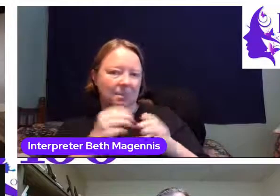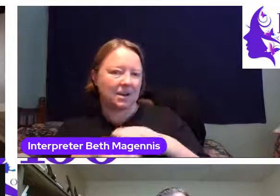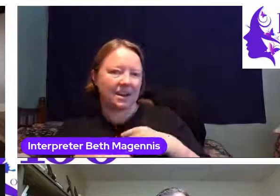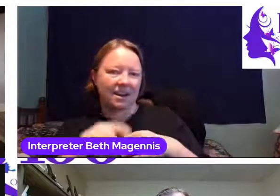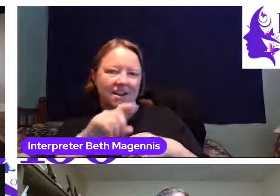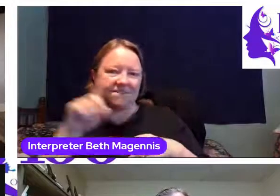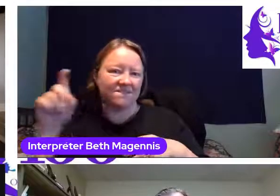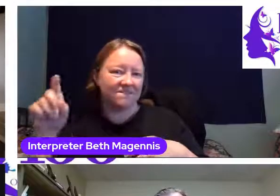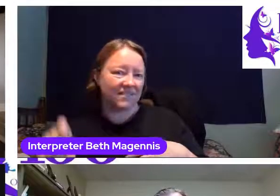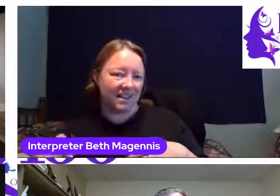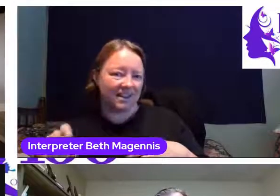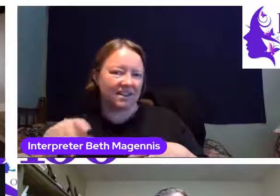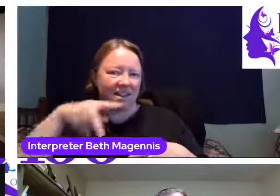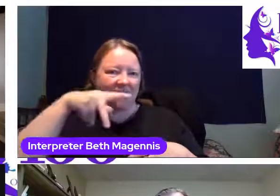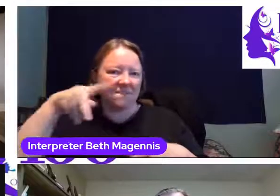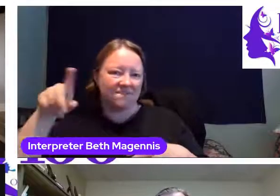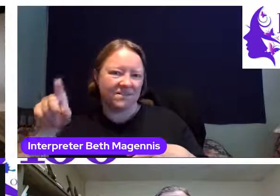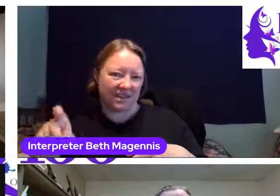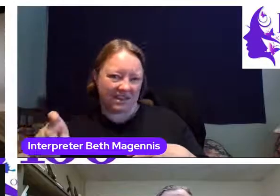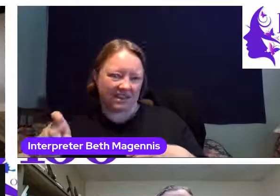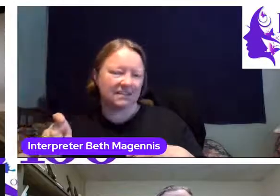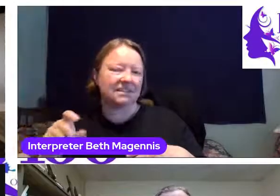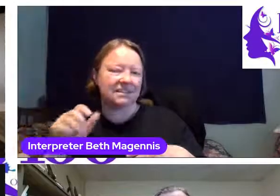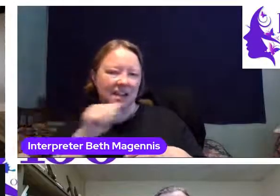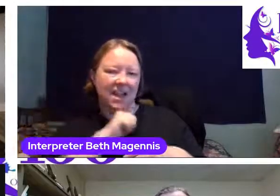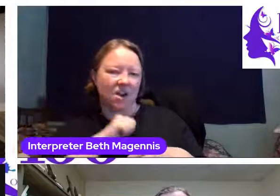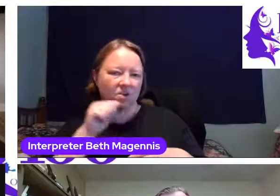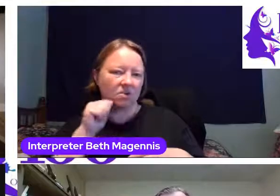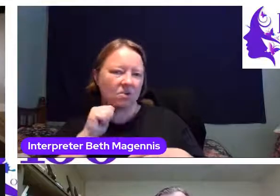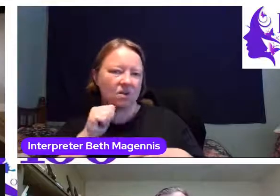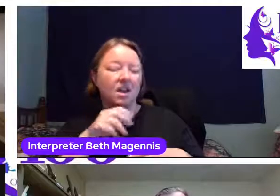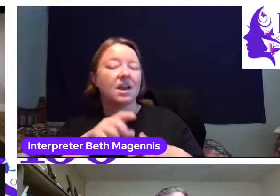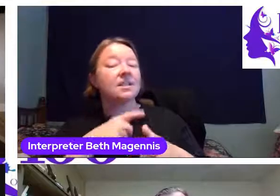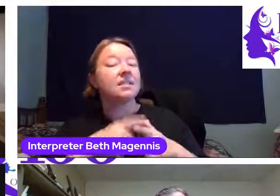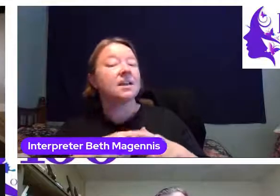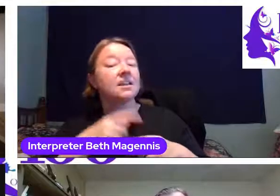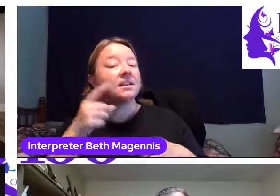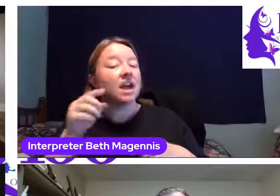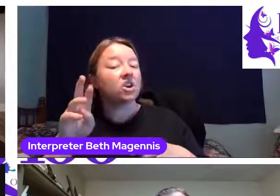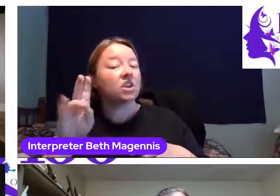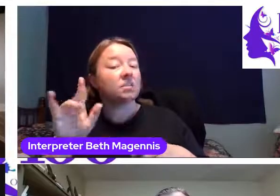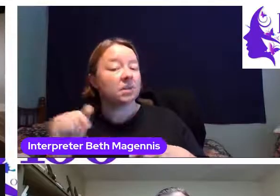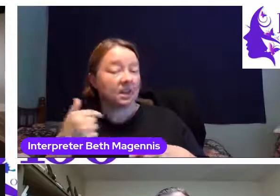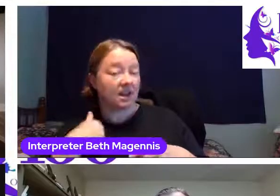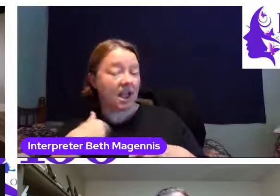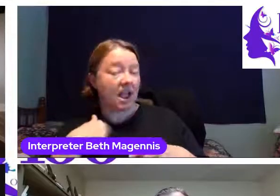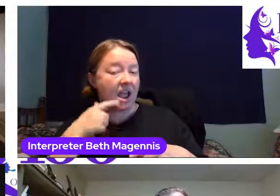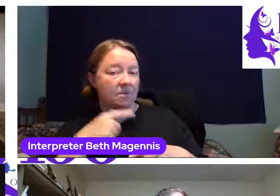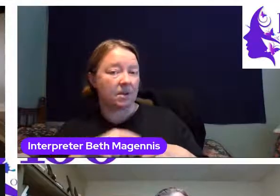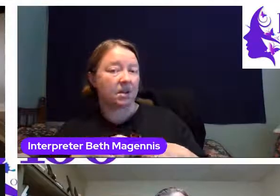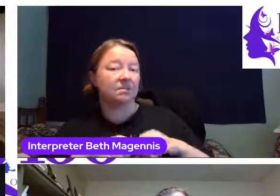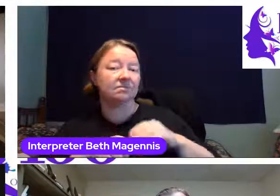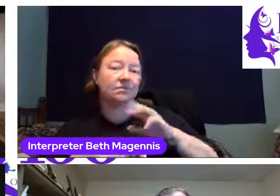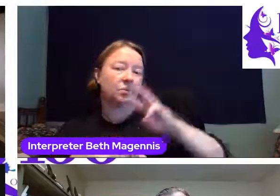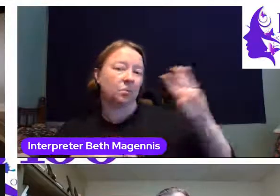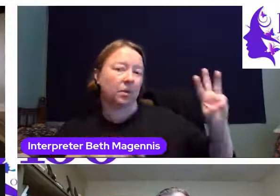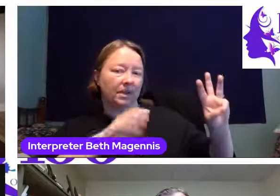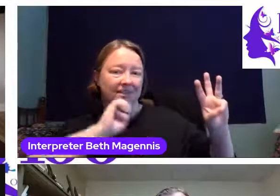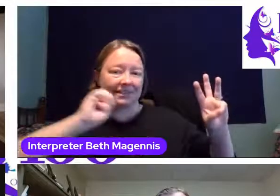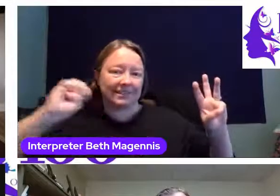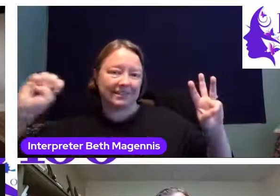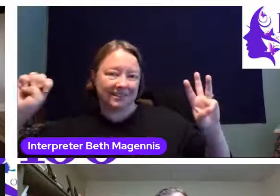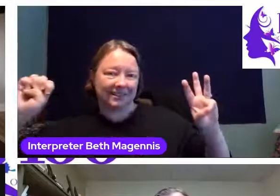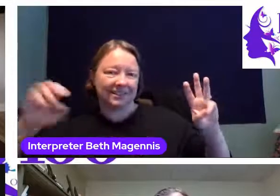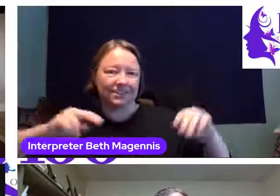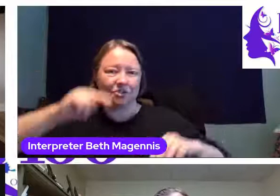Phoenix. It's just and you know, Dr. Kimberly and I, we've been coast to coast and north to south on this